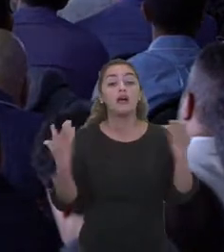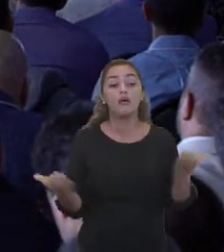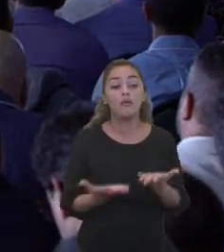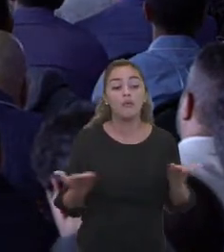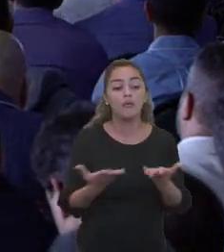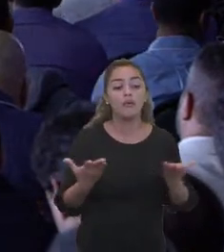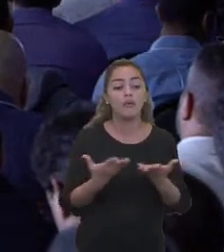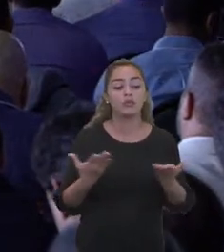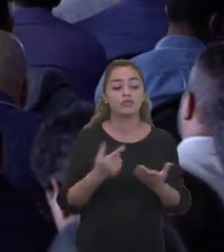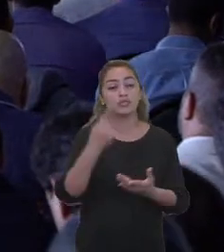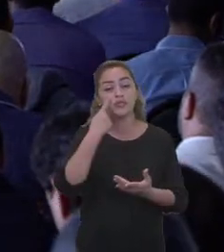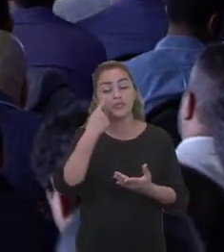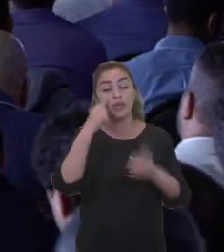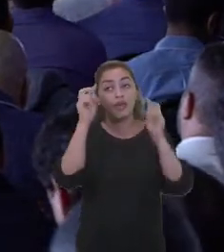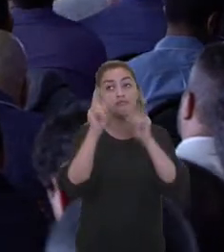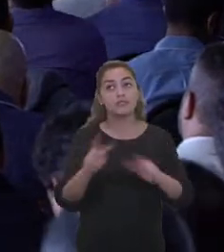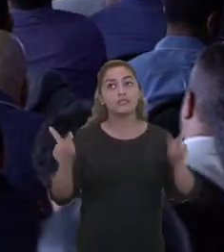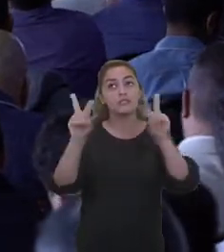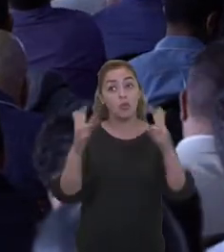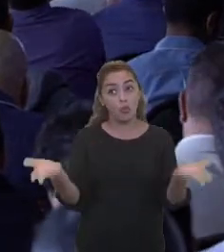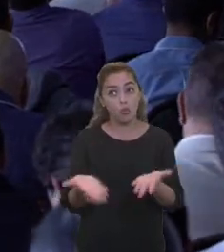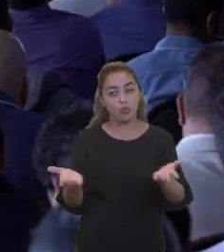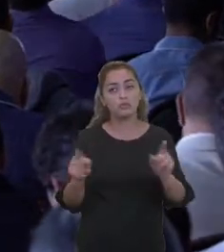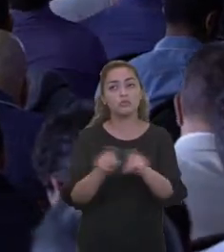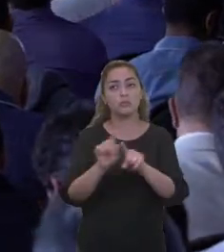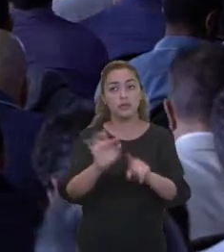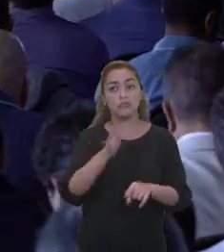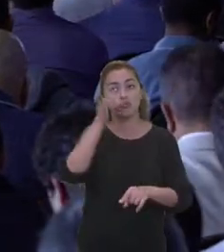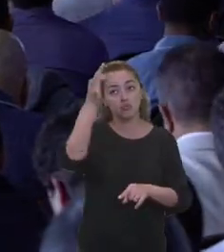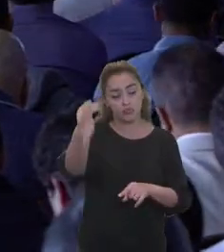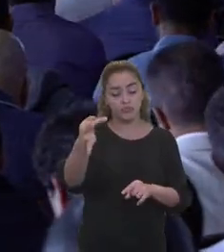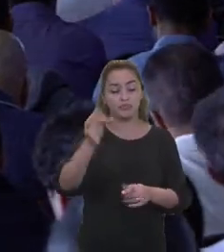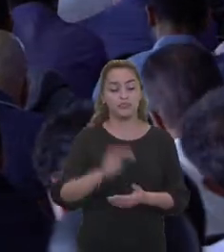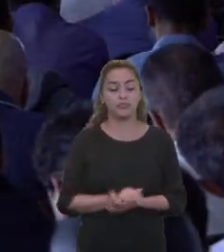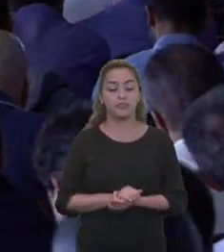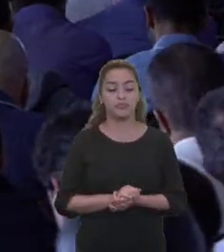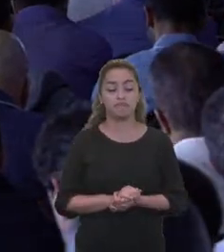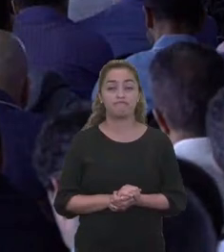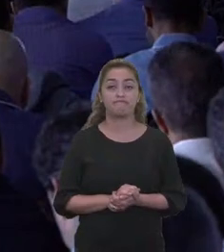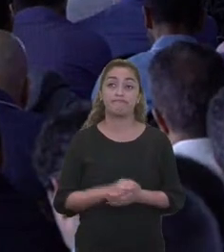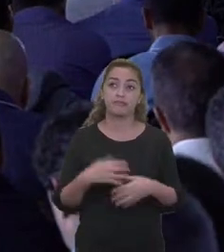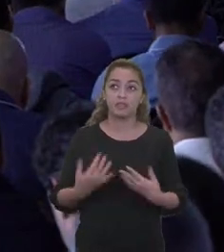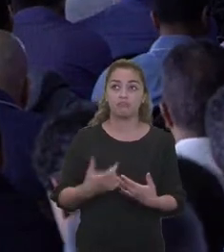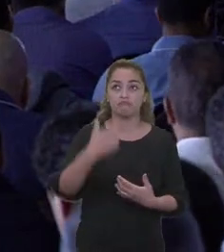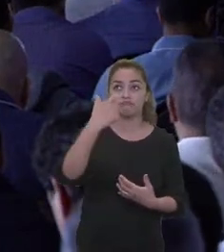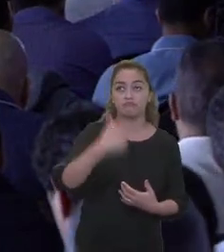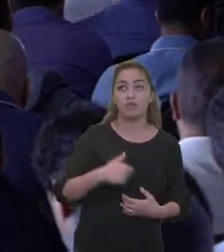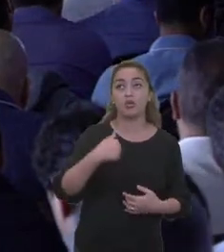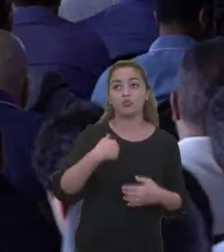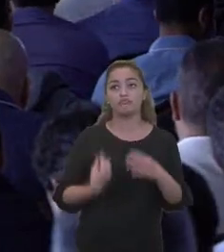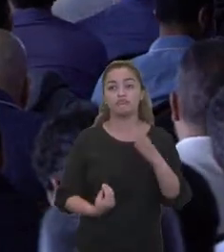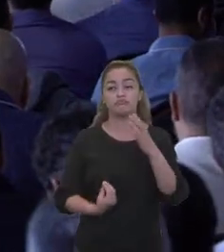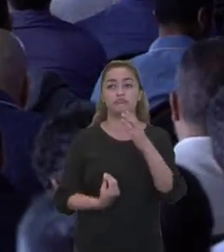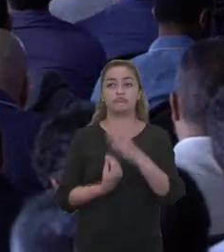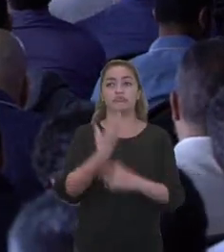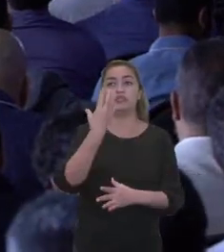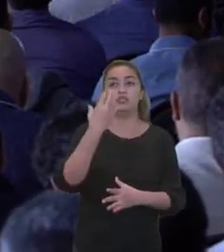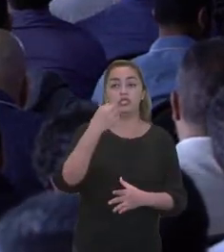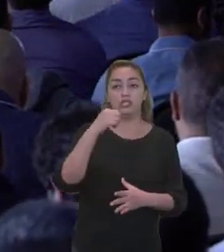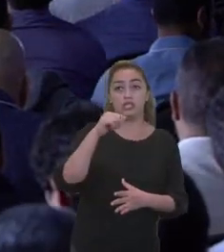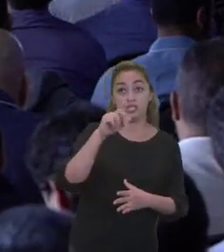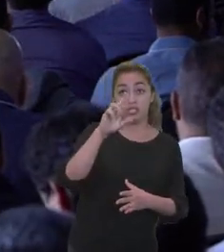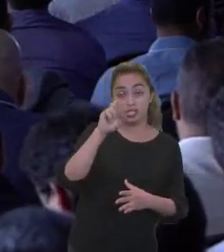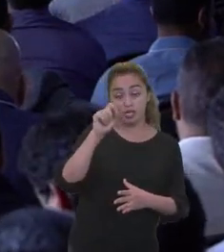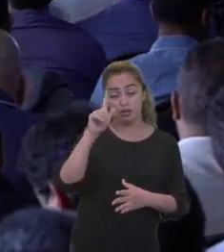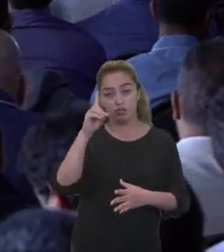How Gerando Falcões is, in your view, today and for the future. I founded Gerando Falcões